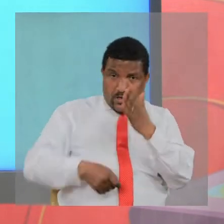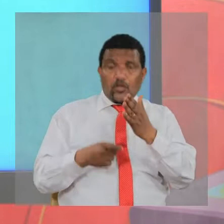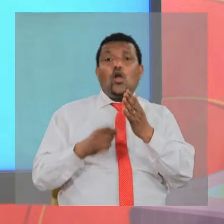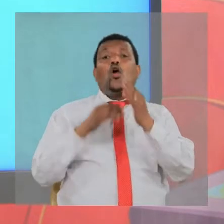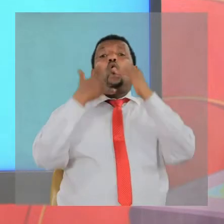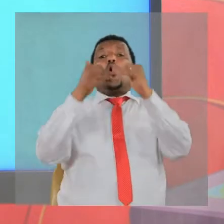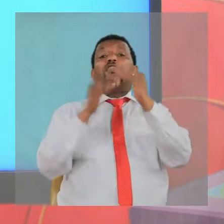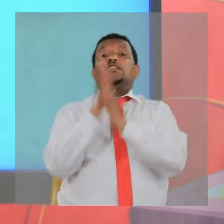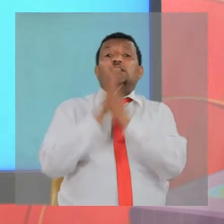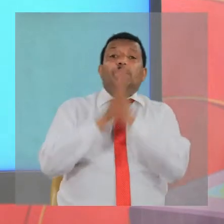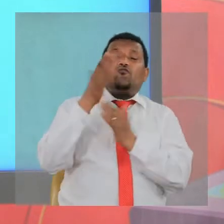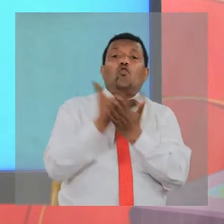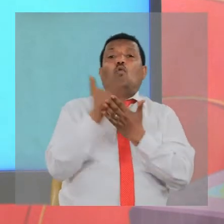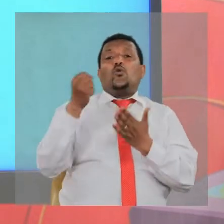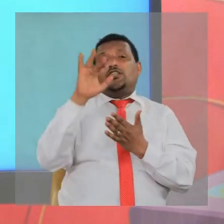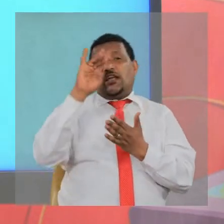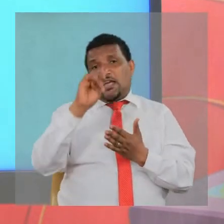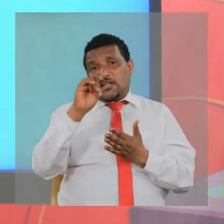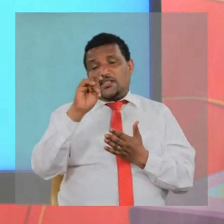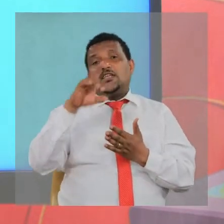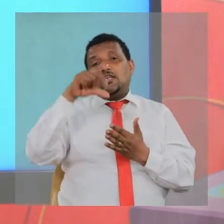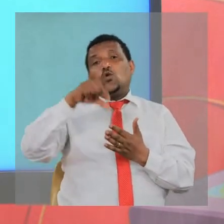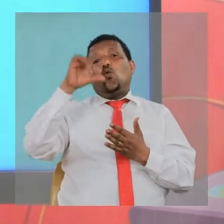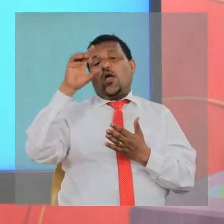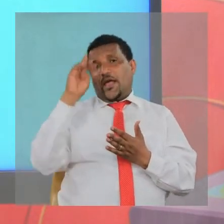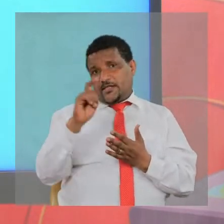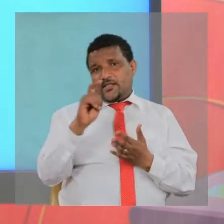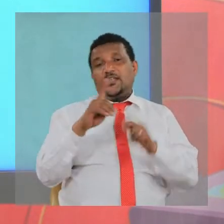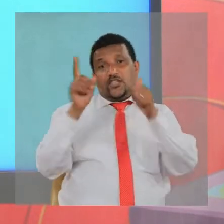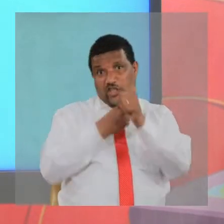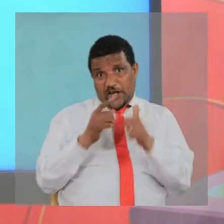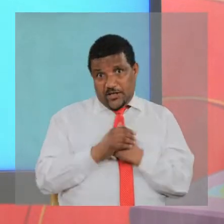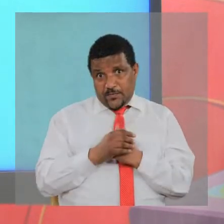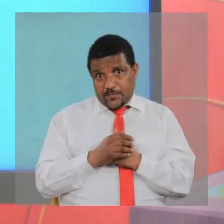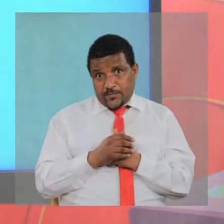demand for commodity X, QX was initially